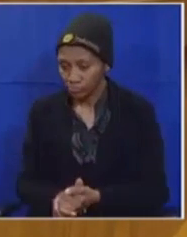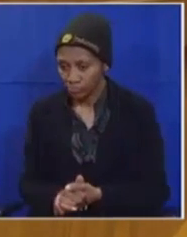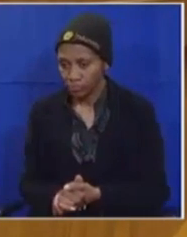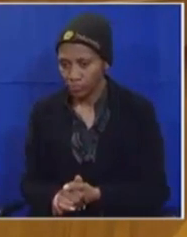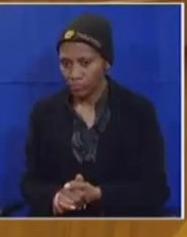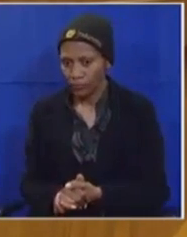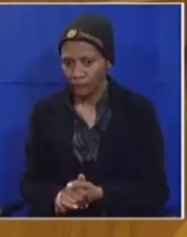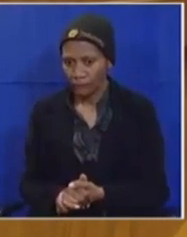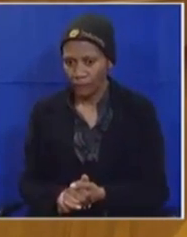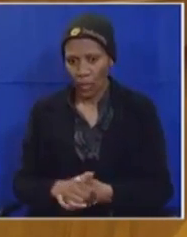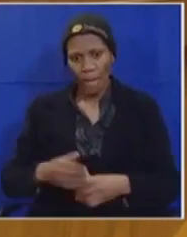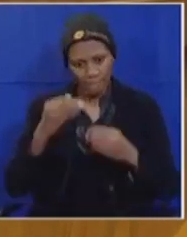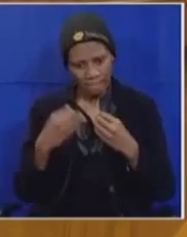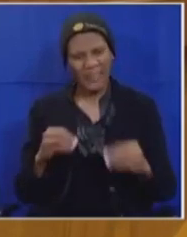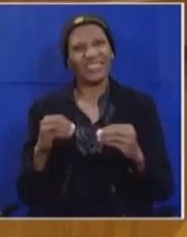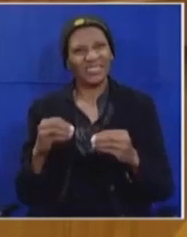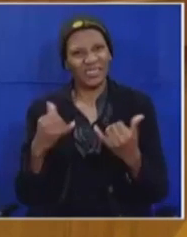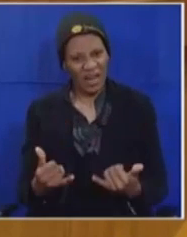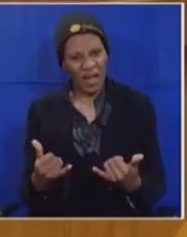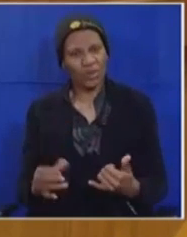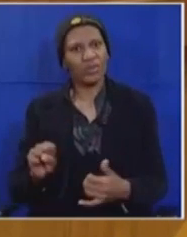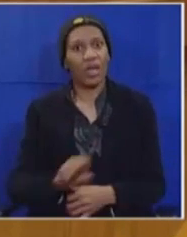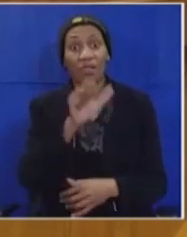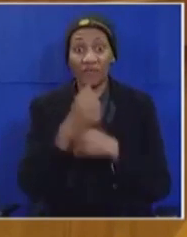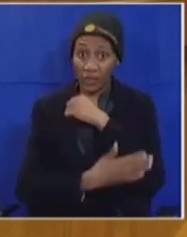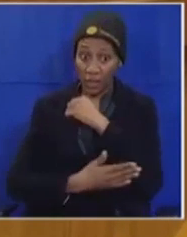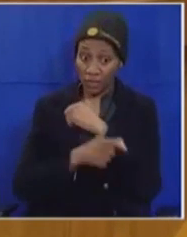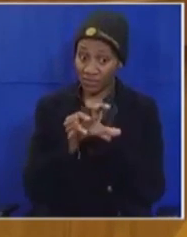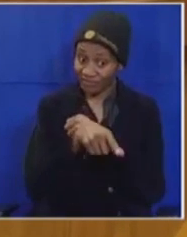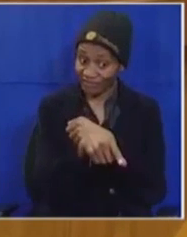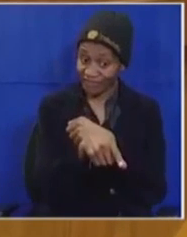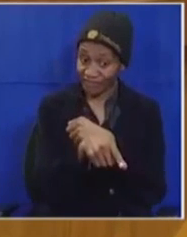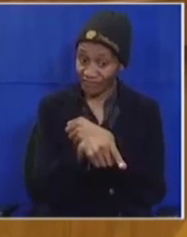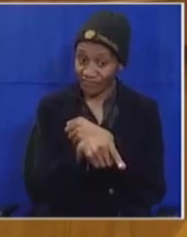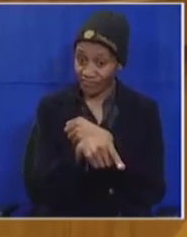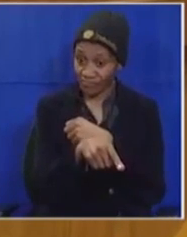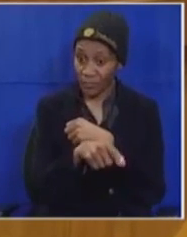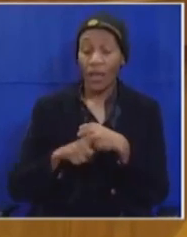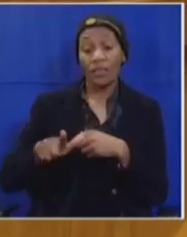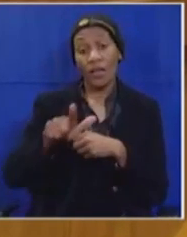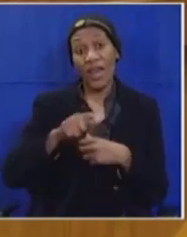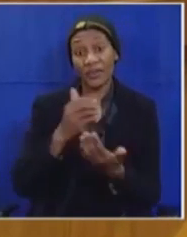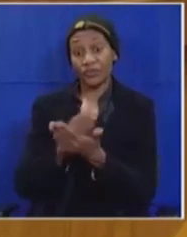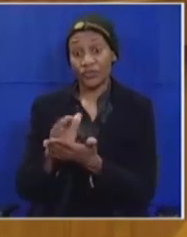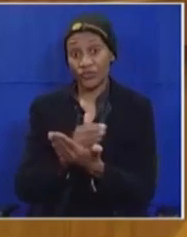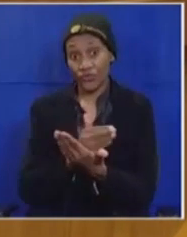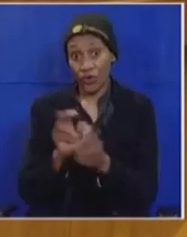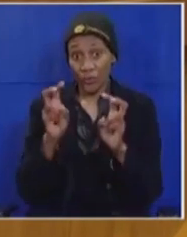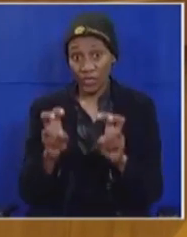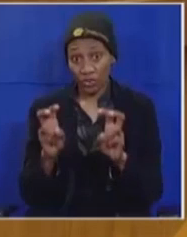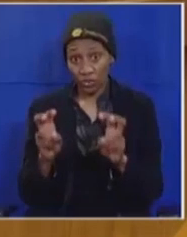going through a particular process in our country, because with the recent land reform process that we embarked